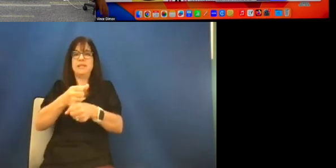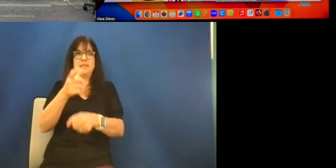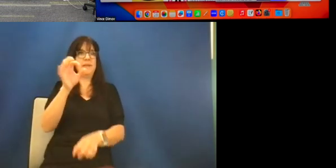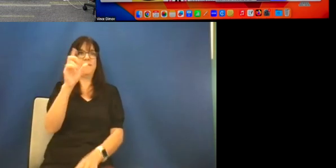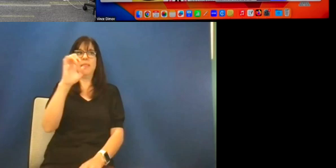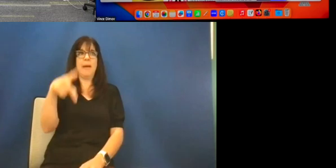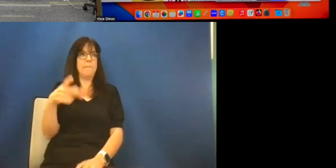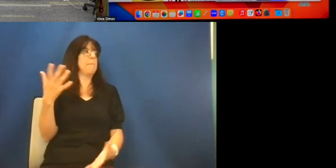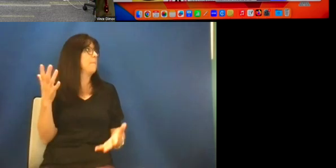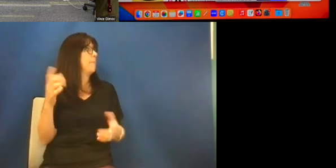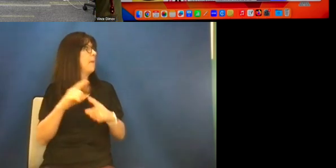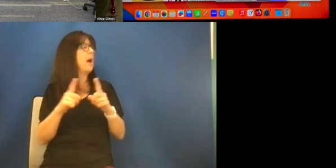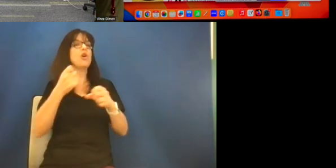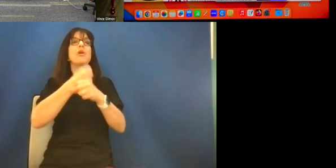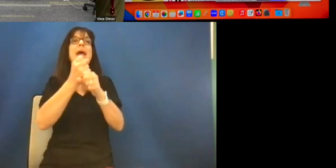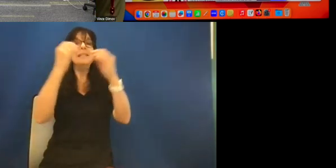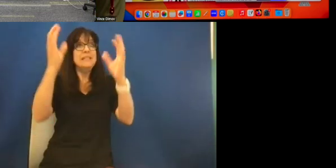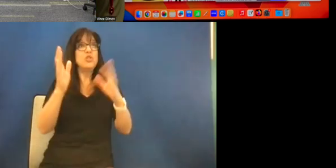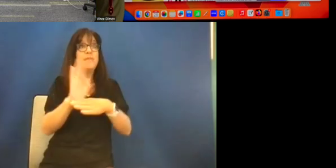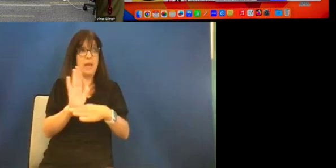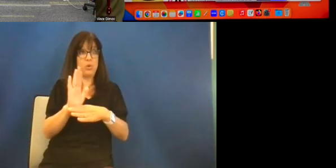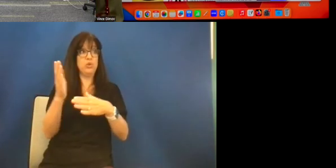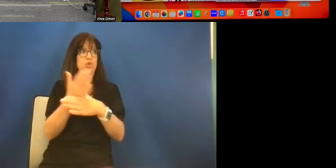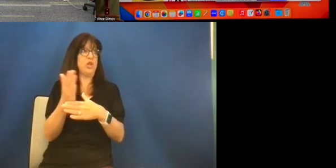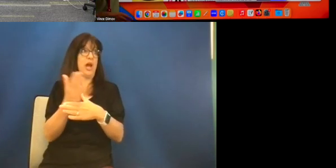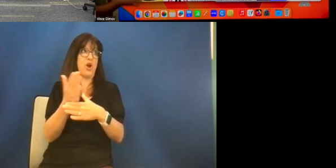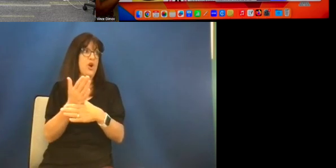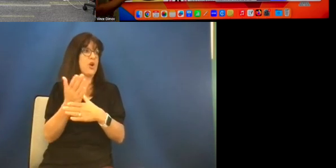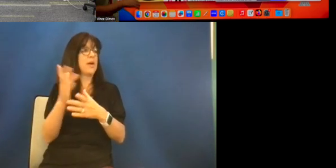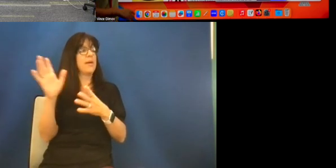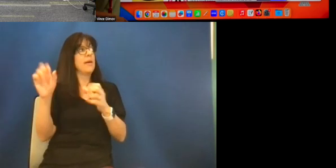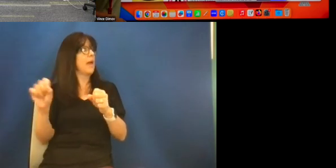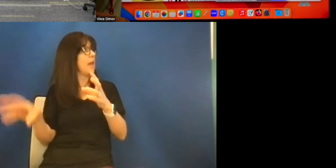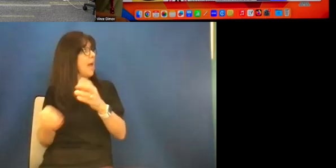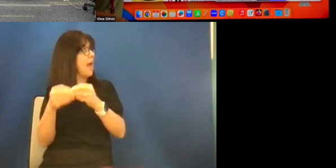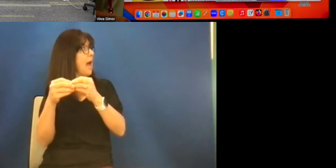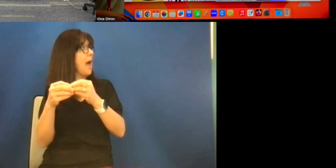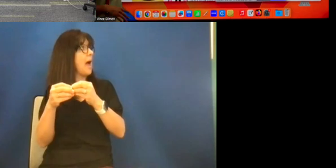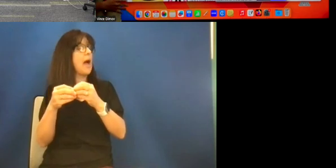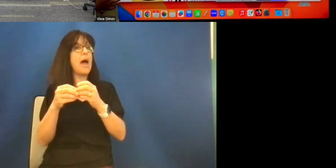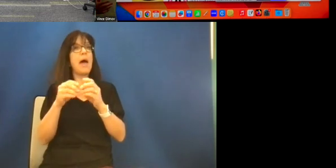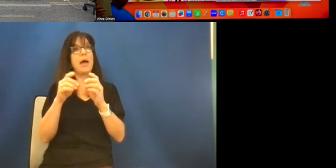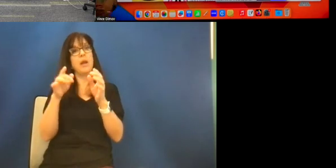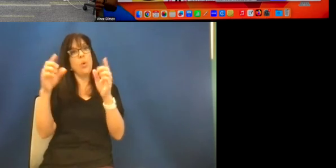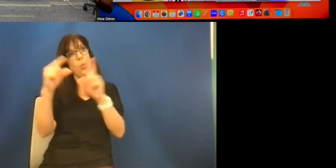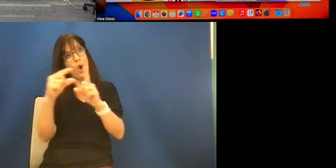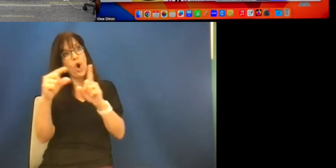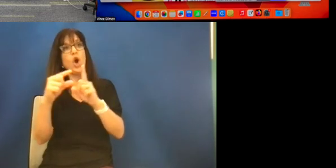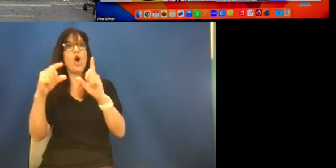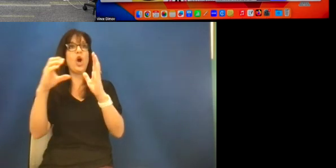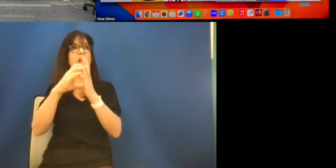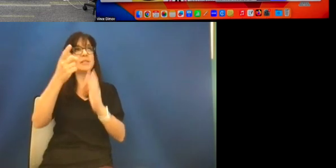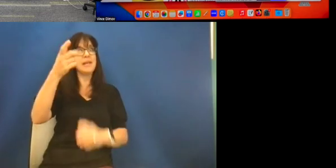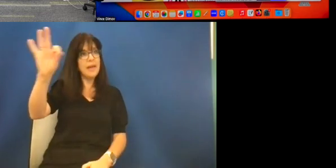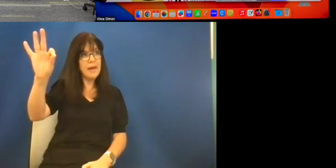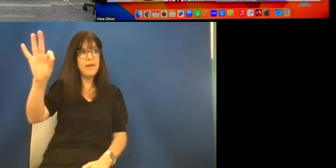But I can just create teacher videos there to share in any way, and you can like add like all those little texts and images and stuff. GIFs, my